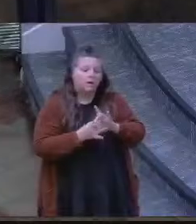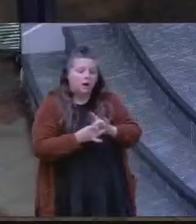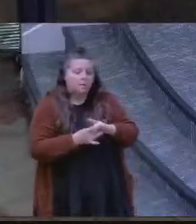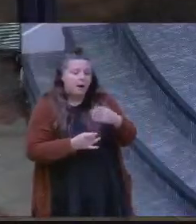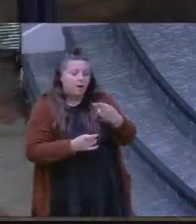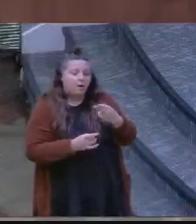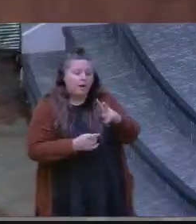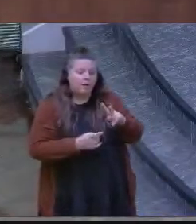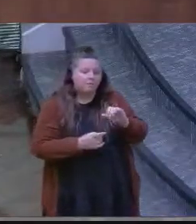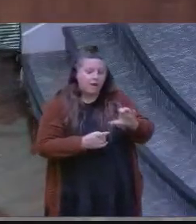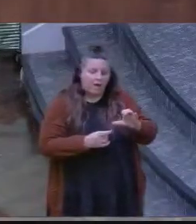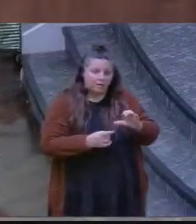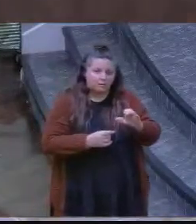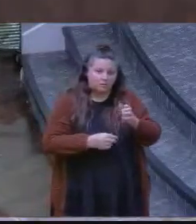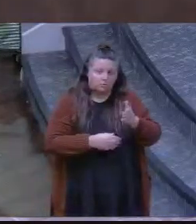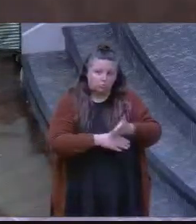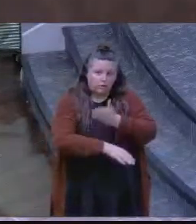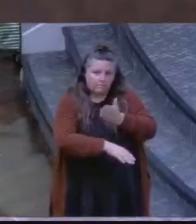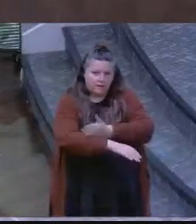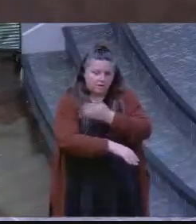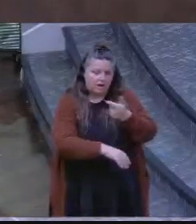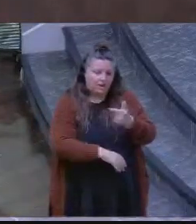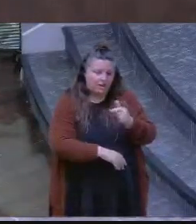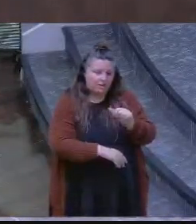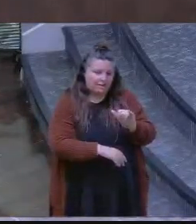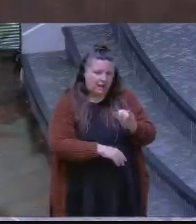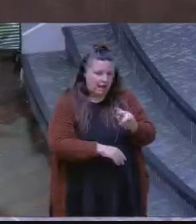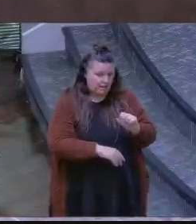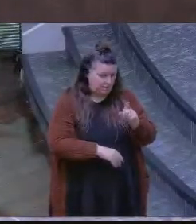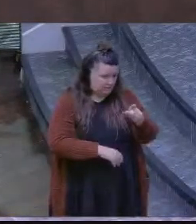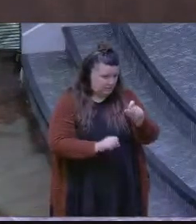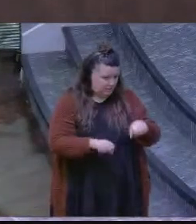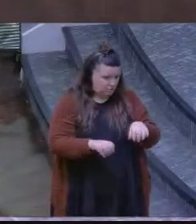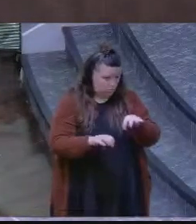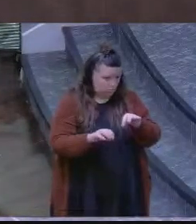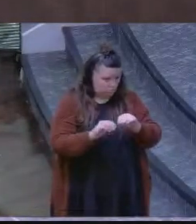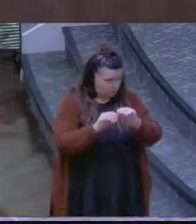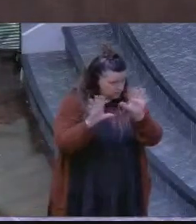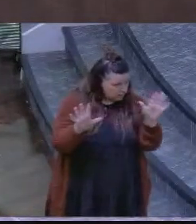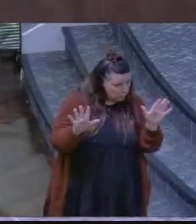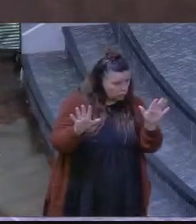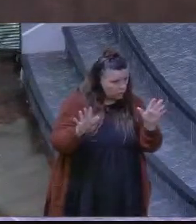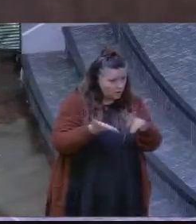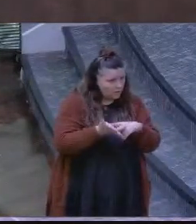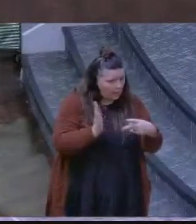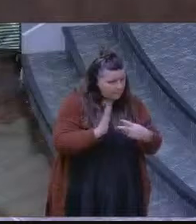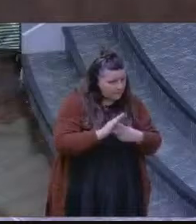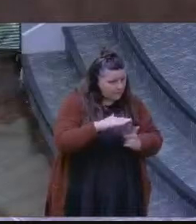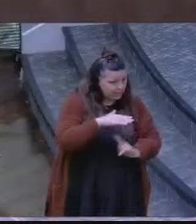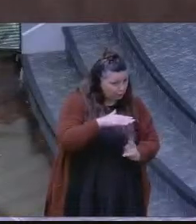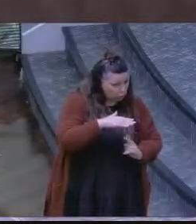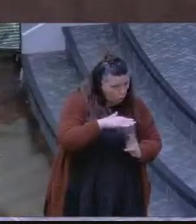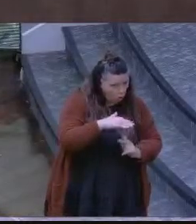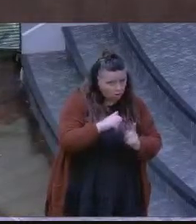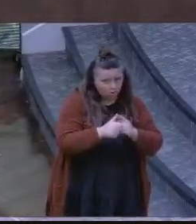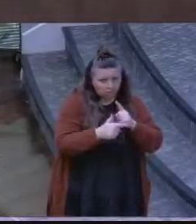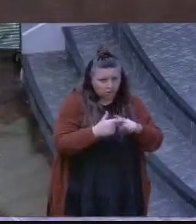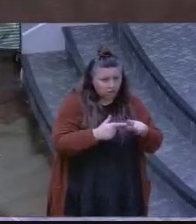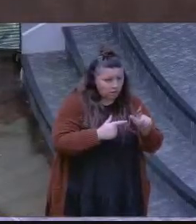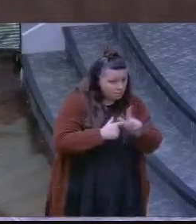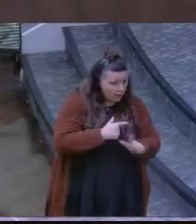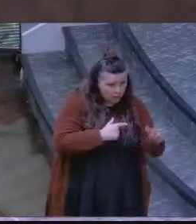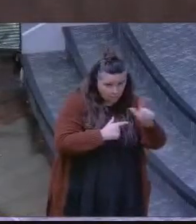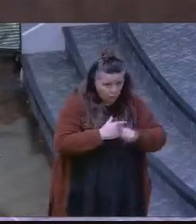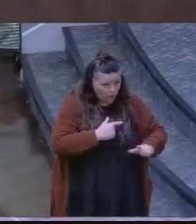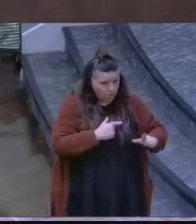Gaines, can you clarify, does that mean that the kindergarten wing, the library, everybody